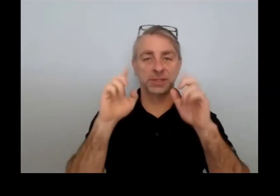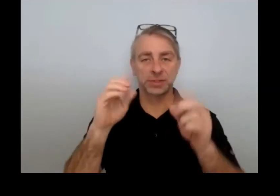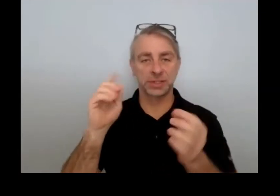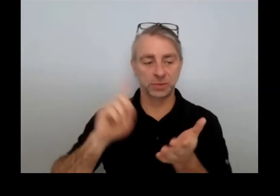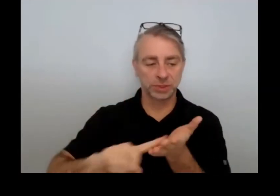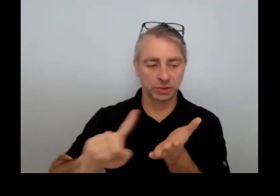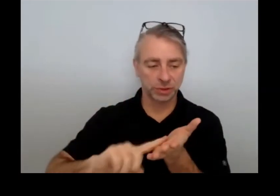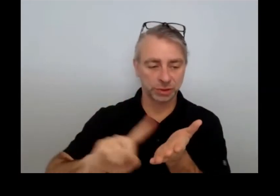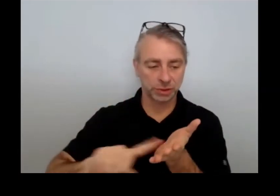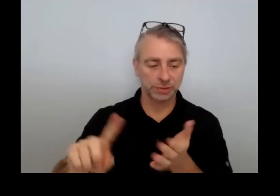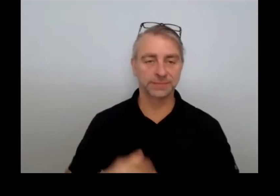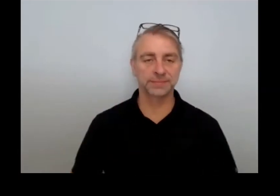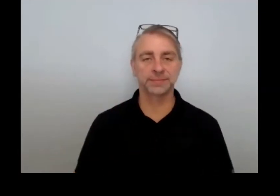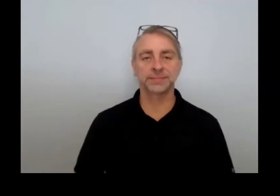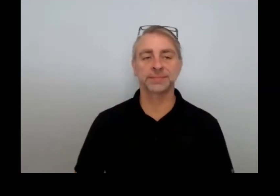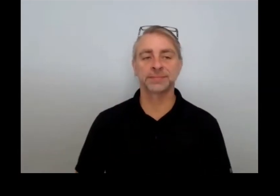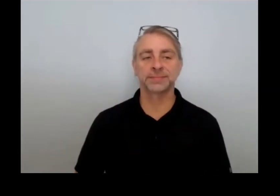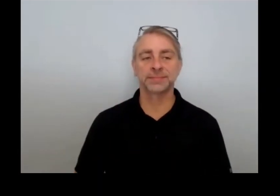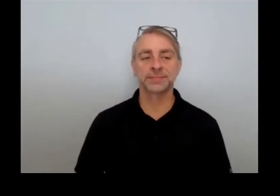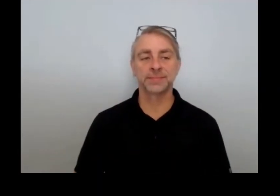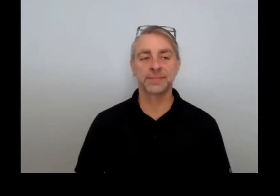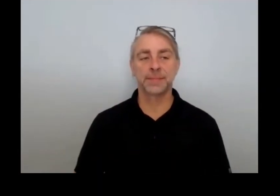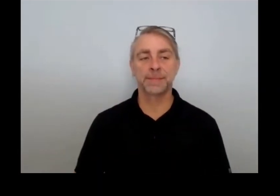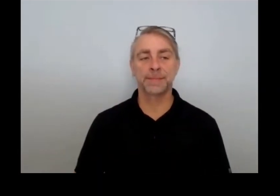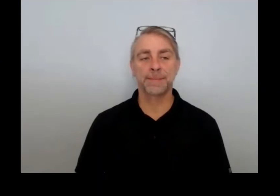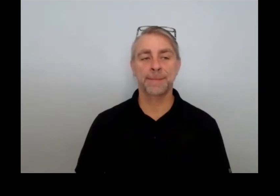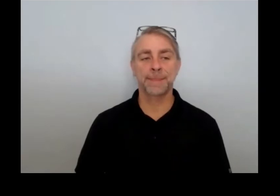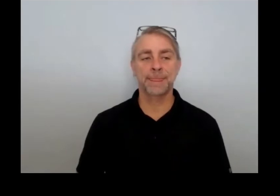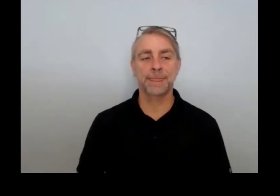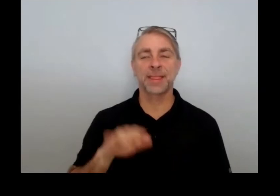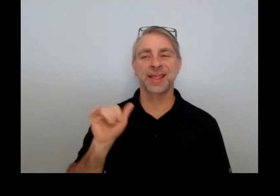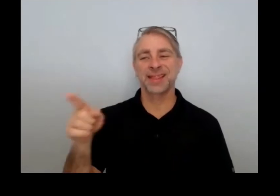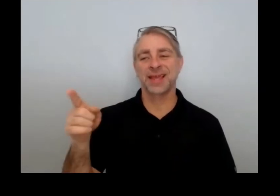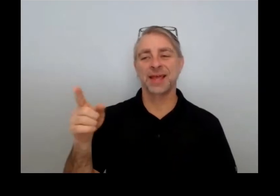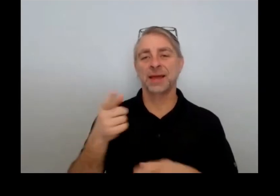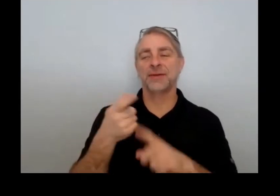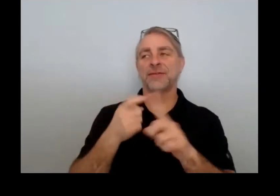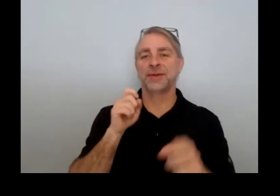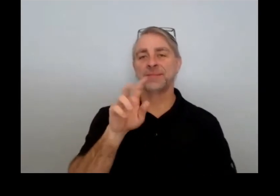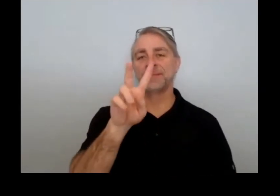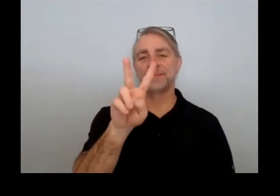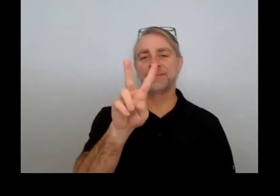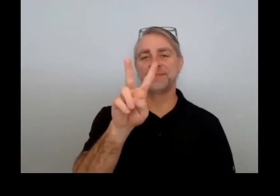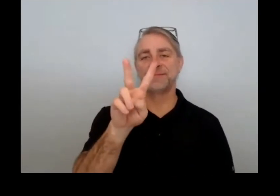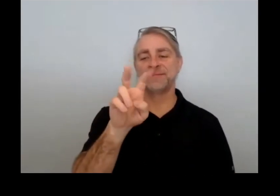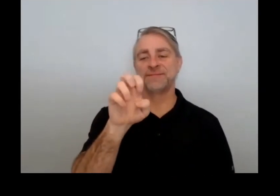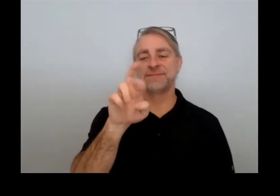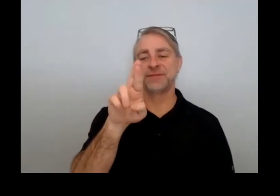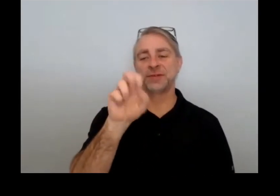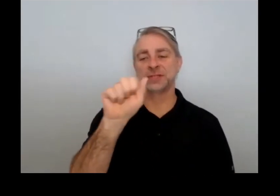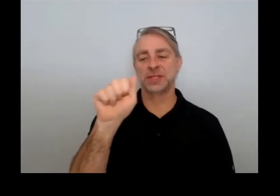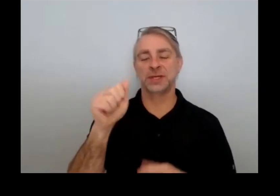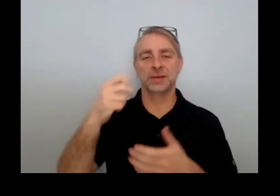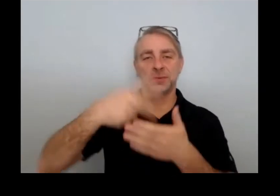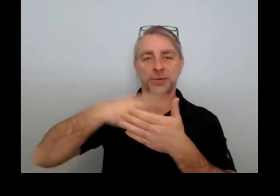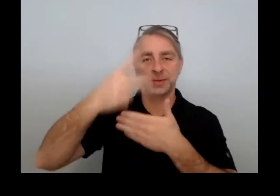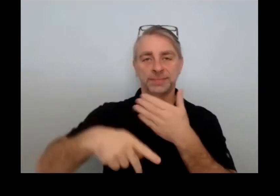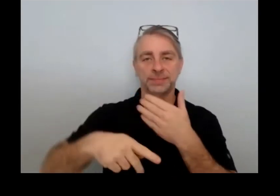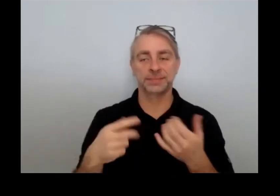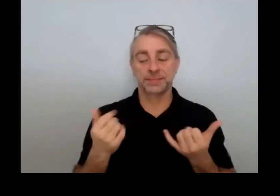known as the BURSER program, BCSER. In this method series, the